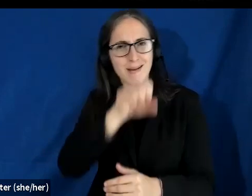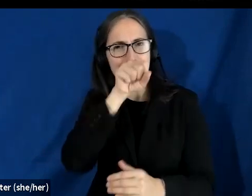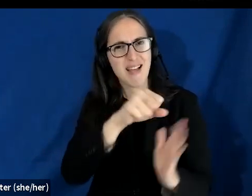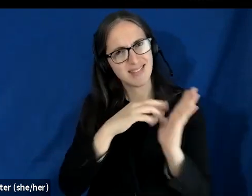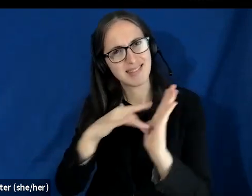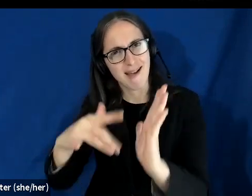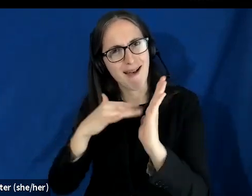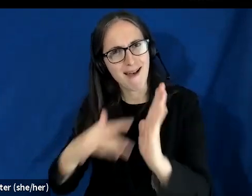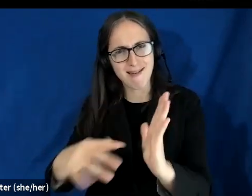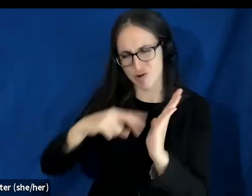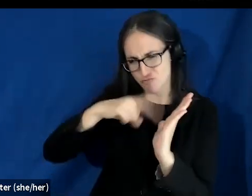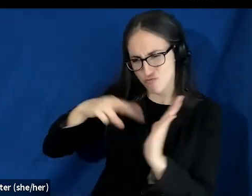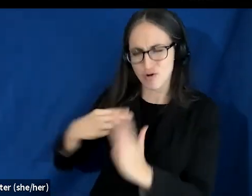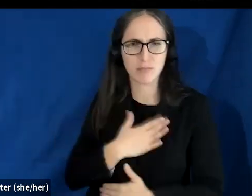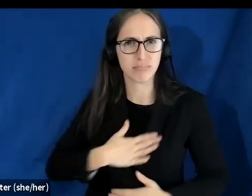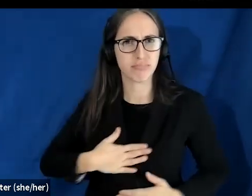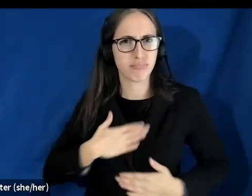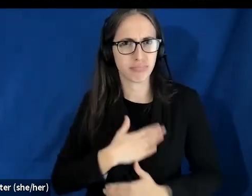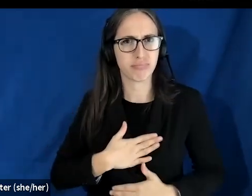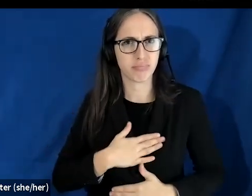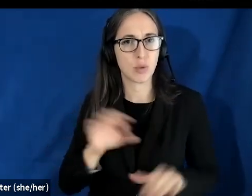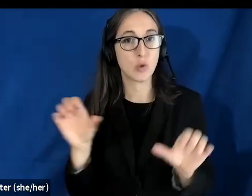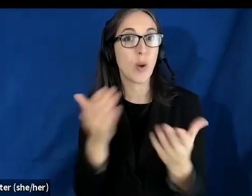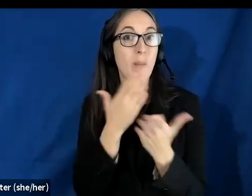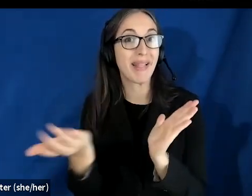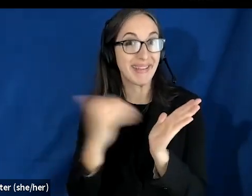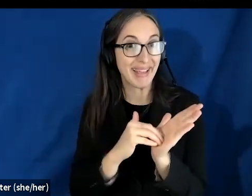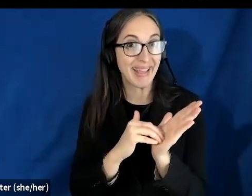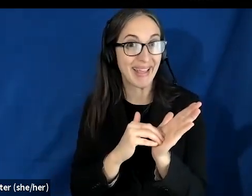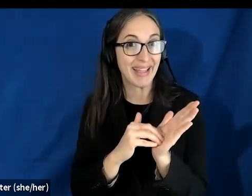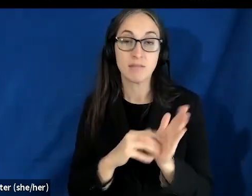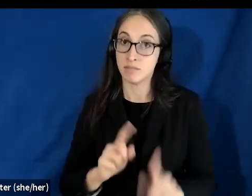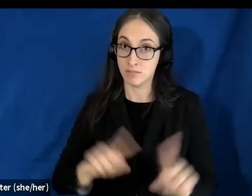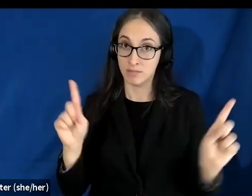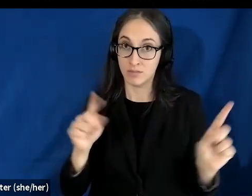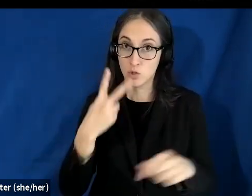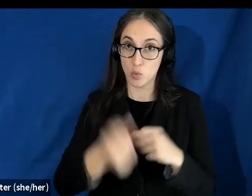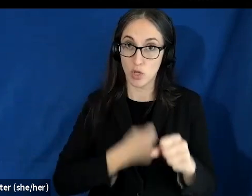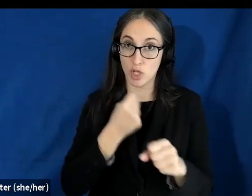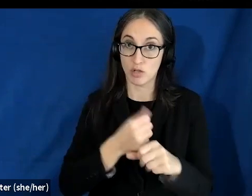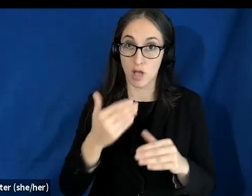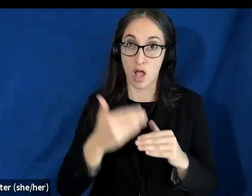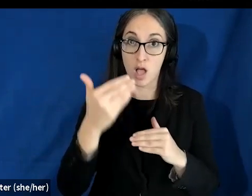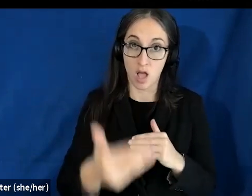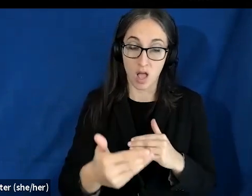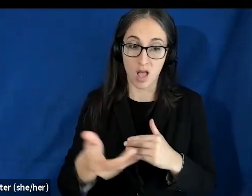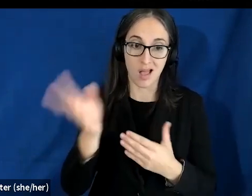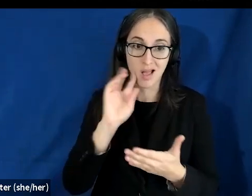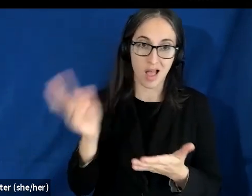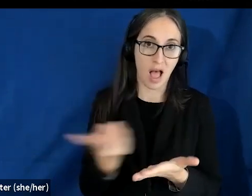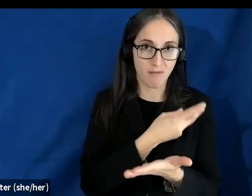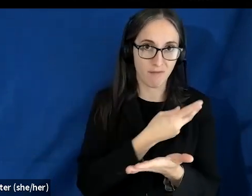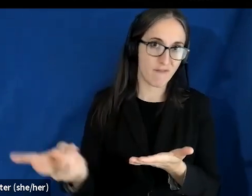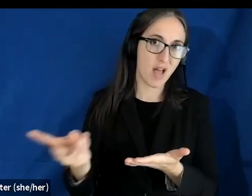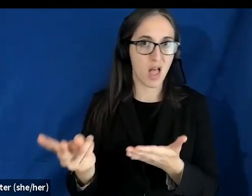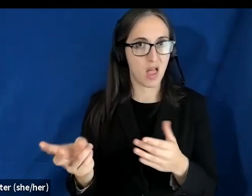reading, I was doing well again. However, 2 years in, I flunked out of school. And